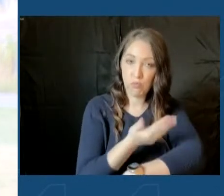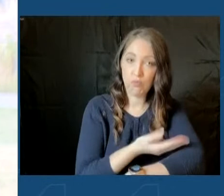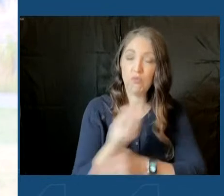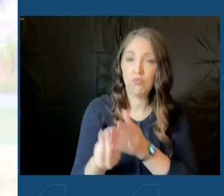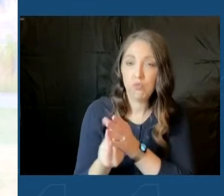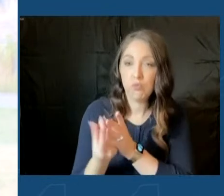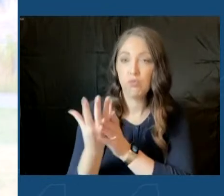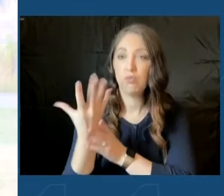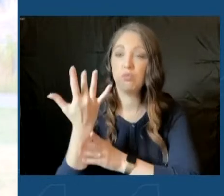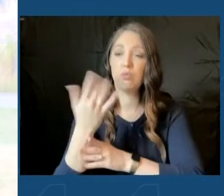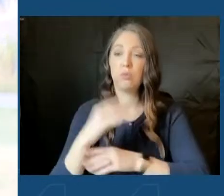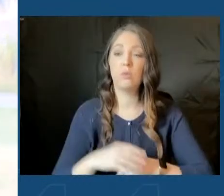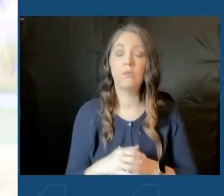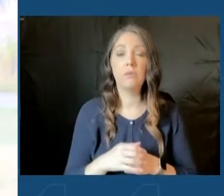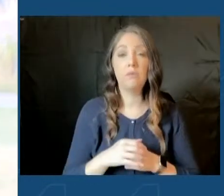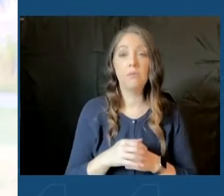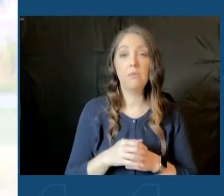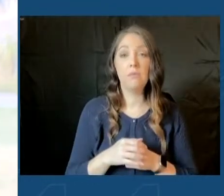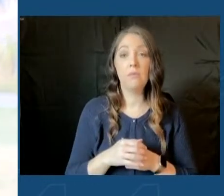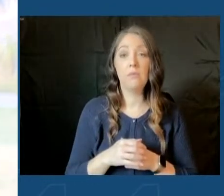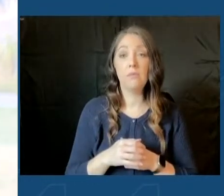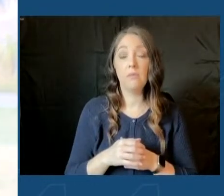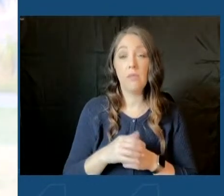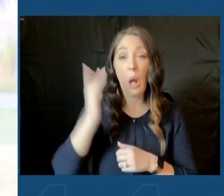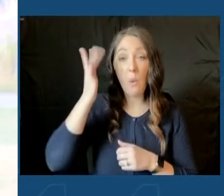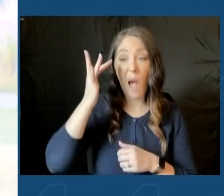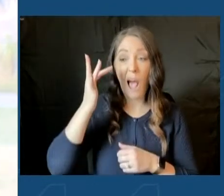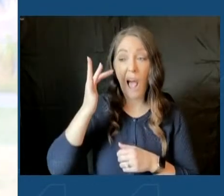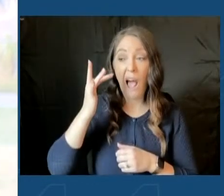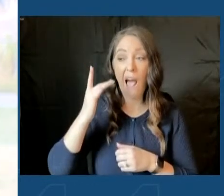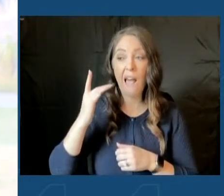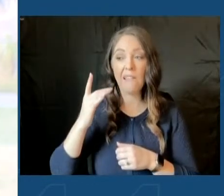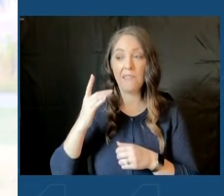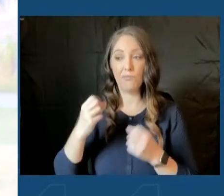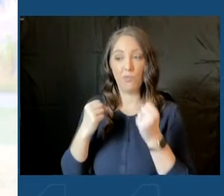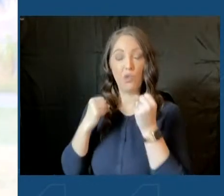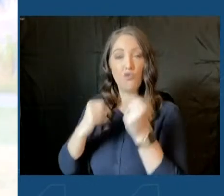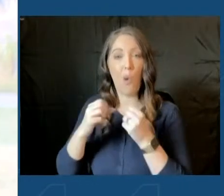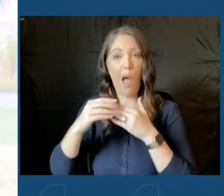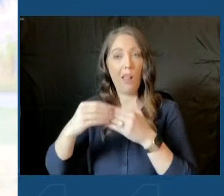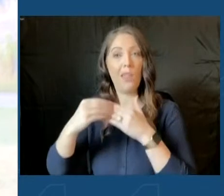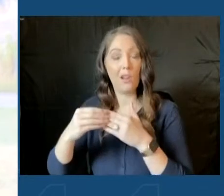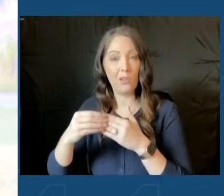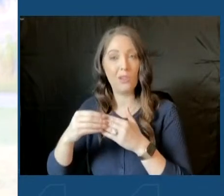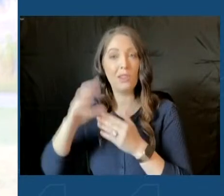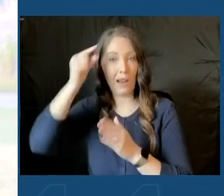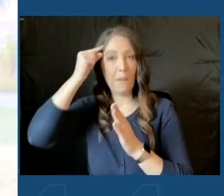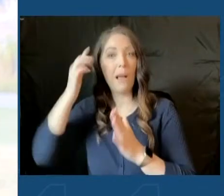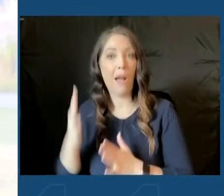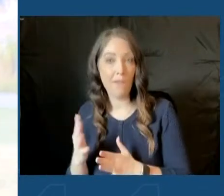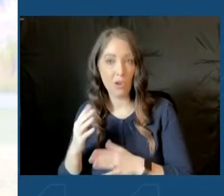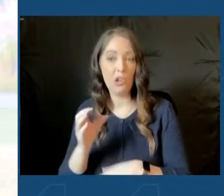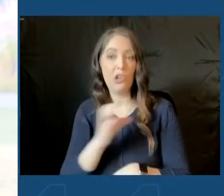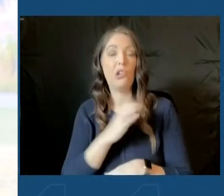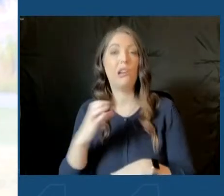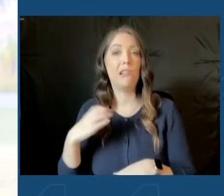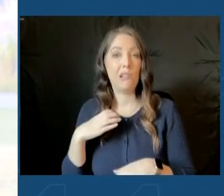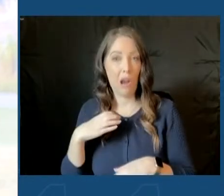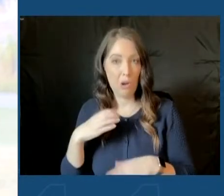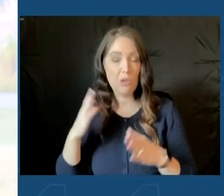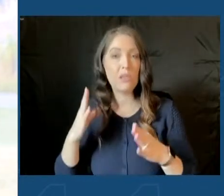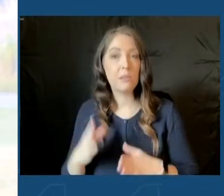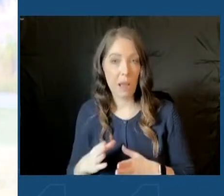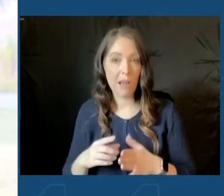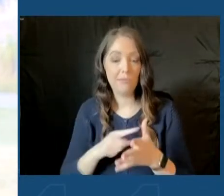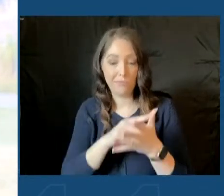strong leadership of our governor, Kathy Hochul, Congressman Higgins, and so many here today, you've truly